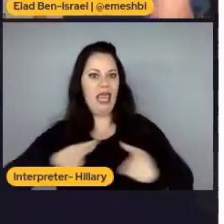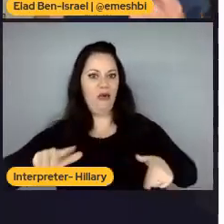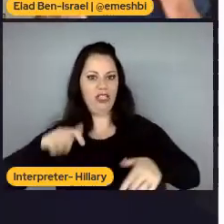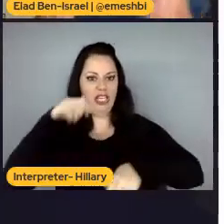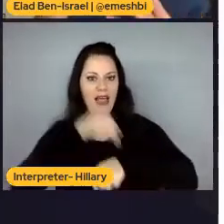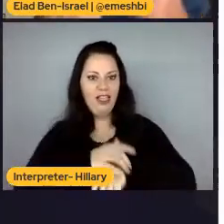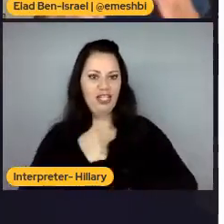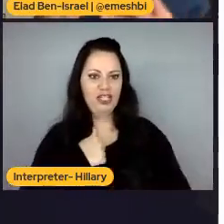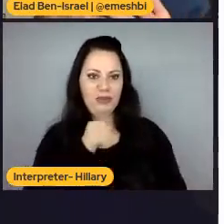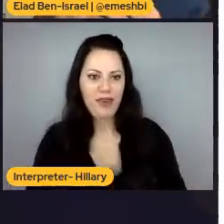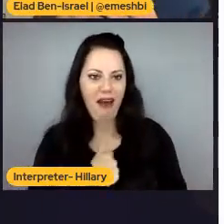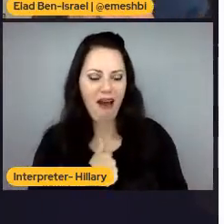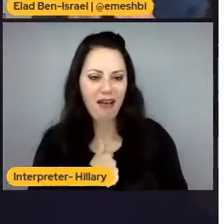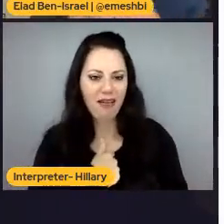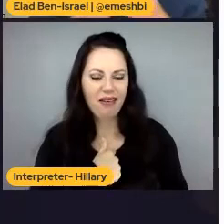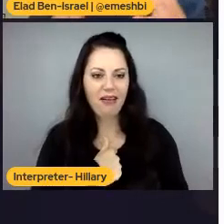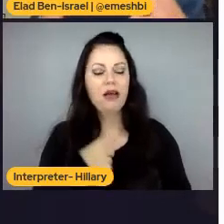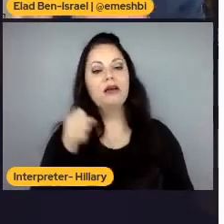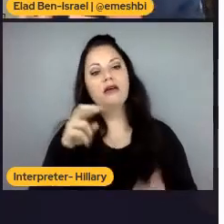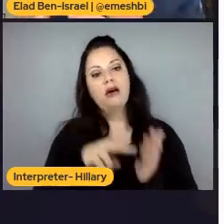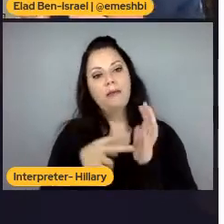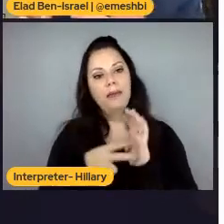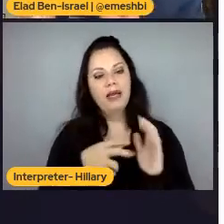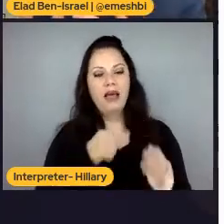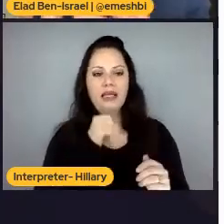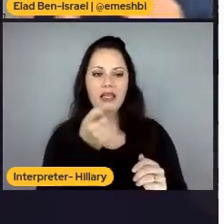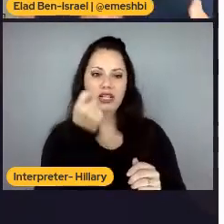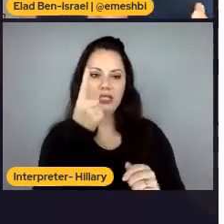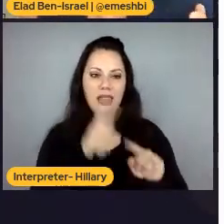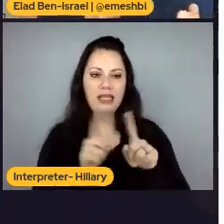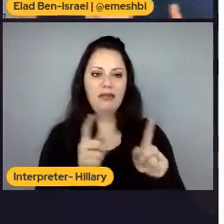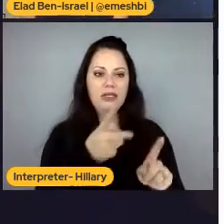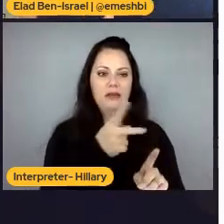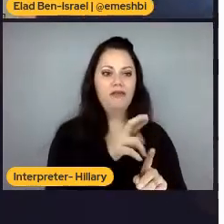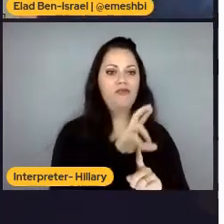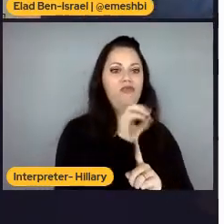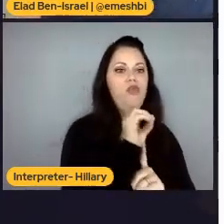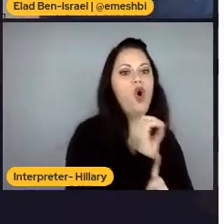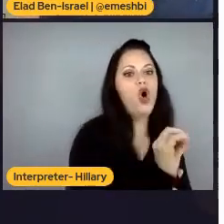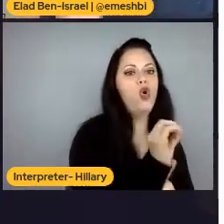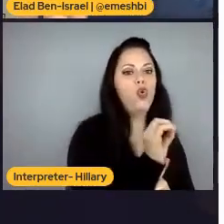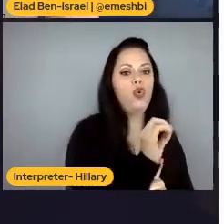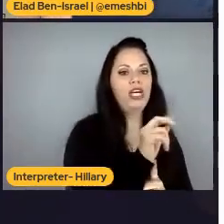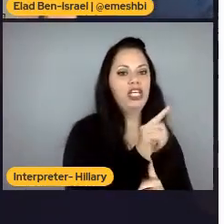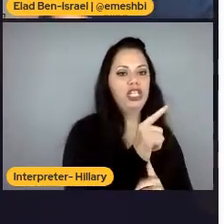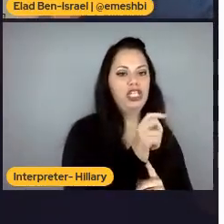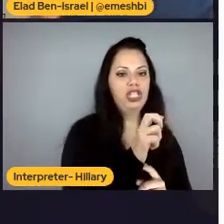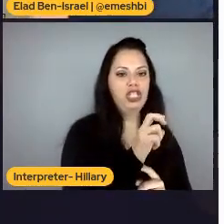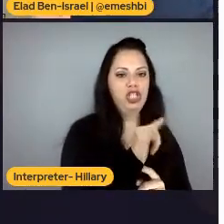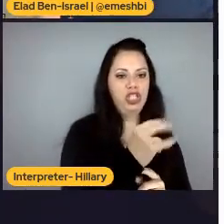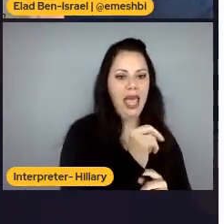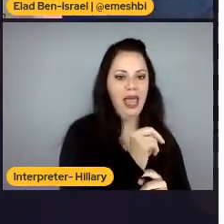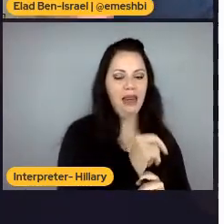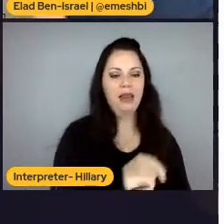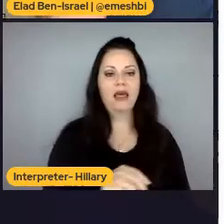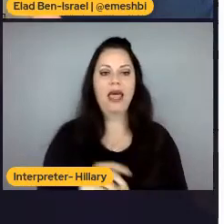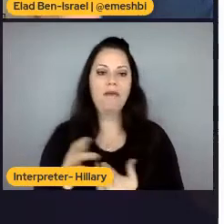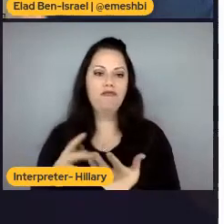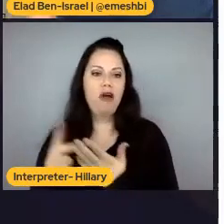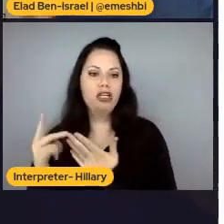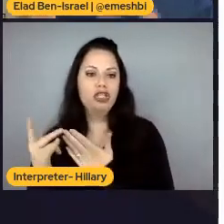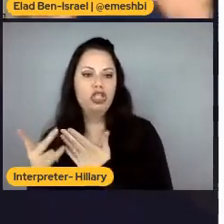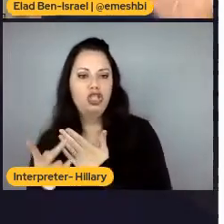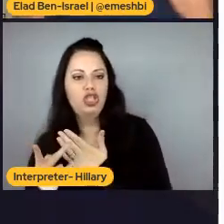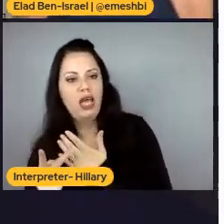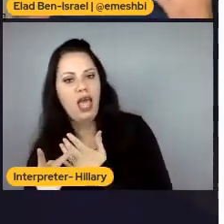really didn't have that distinction between Projen and Projen. It's very funny. It's very fun